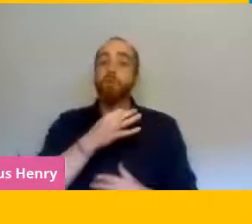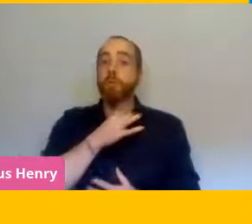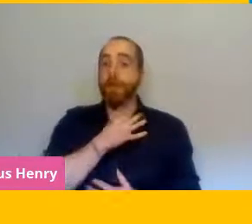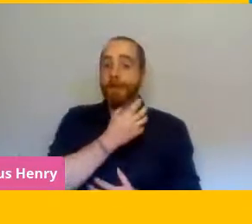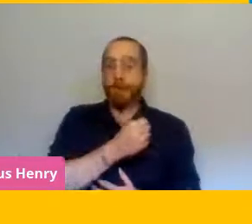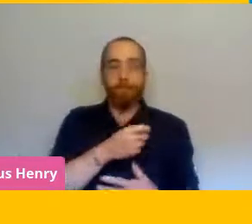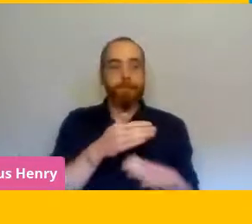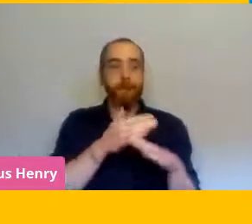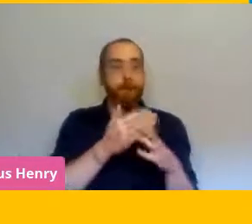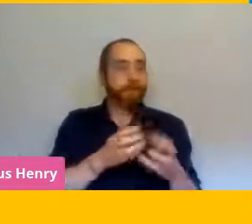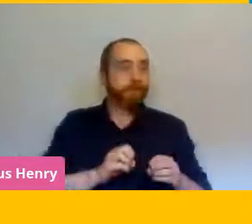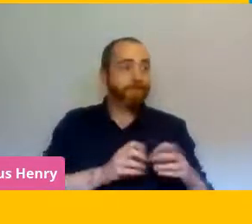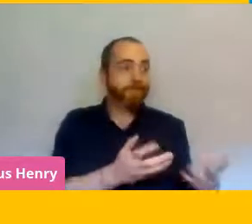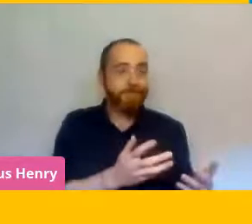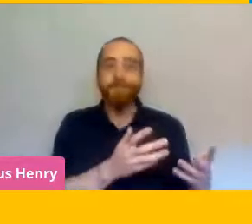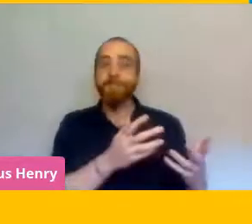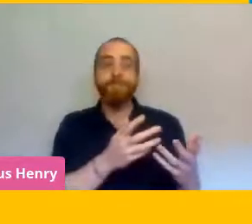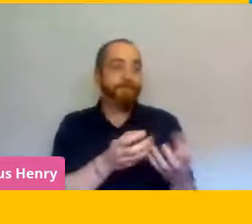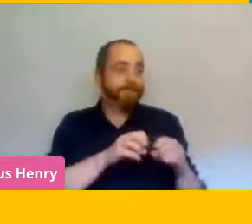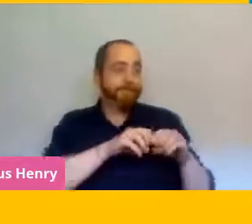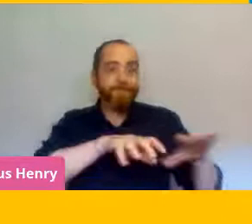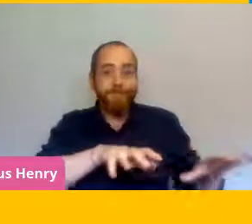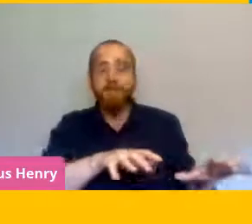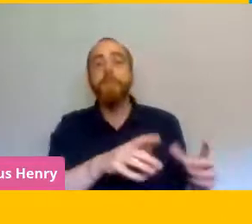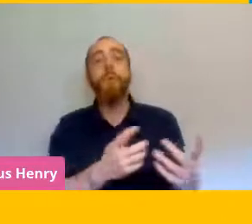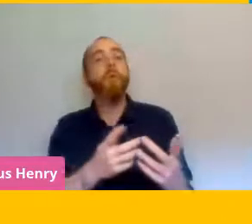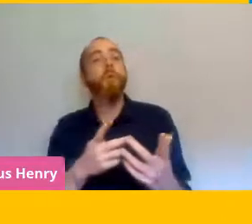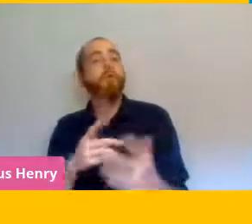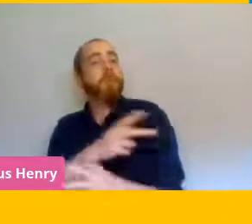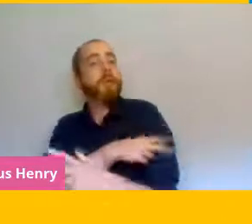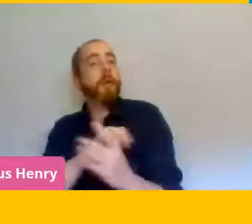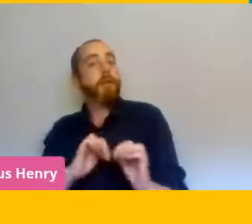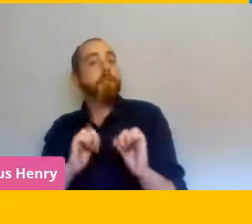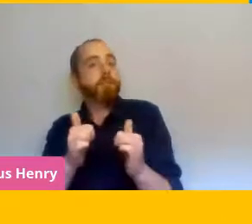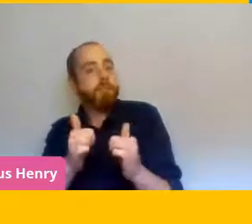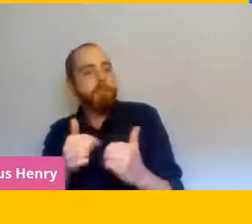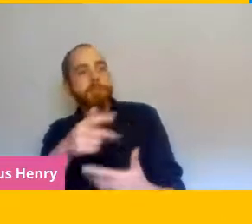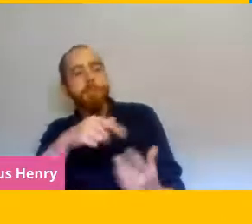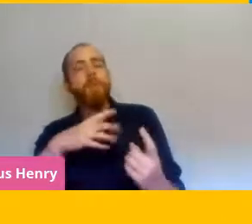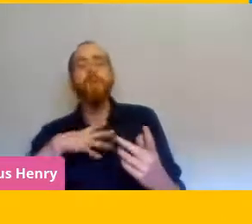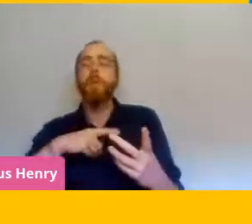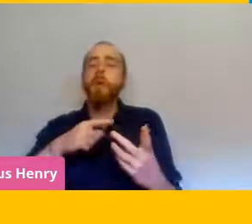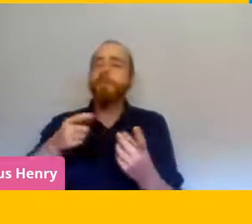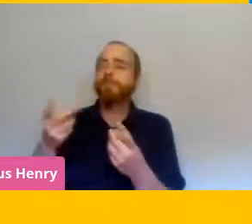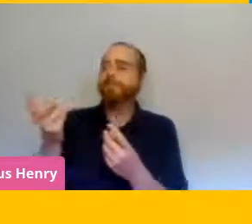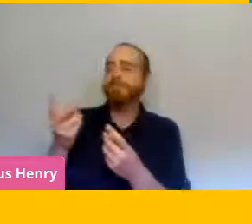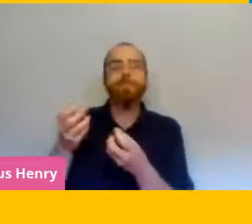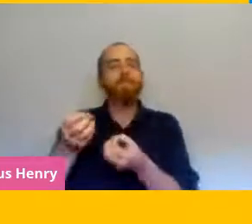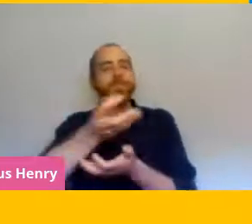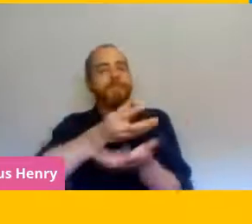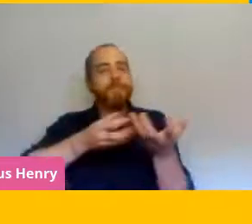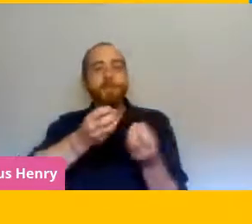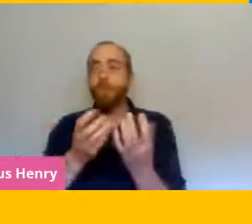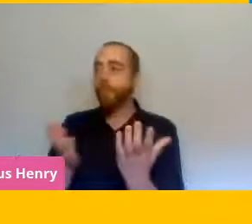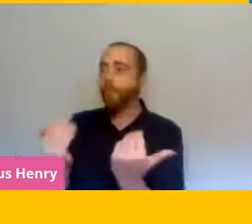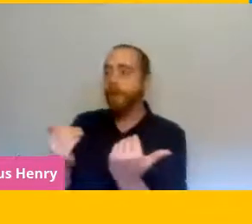And we've got a lot to learn, I think, from the Sheffield campaign in that regard. So welcome, Edda and Stefan, and away you